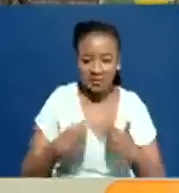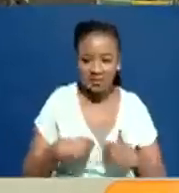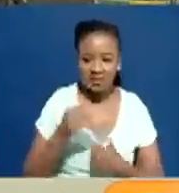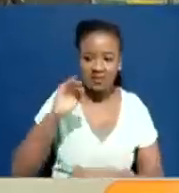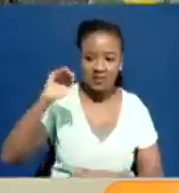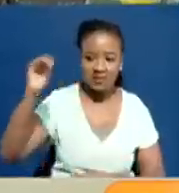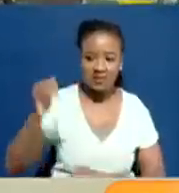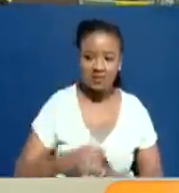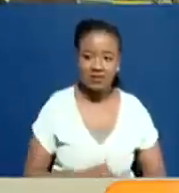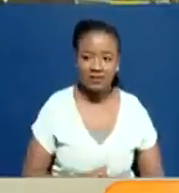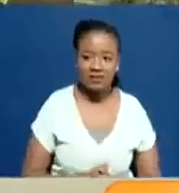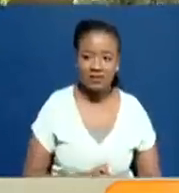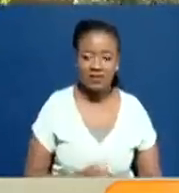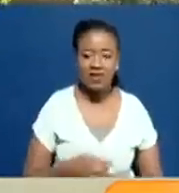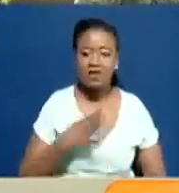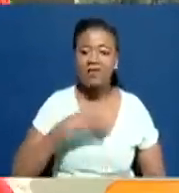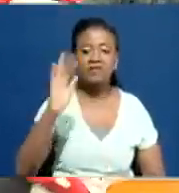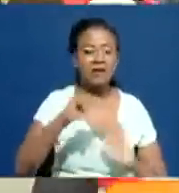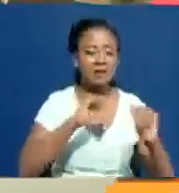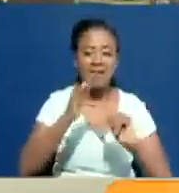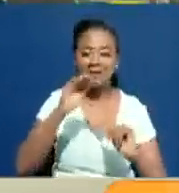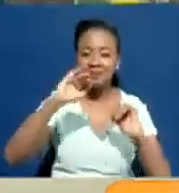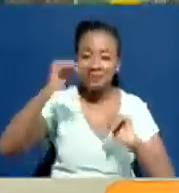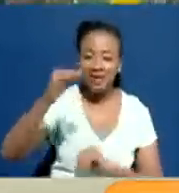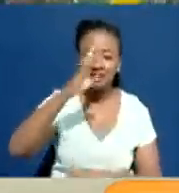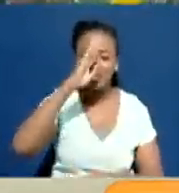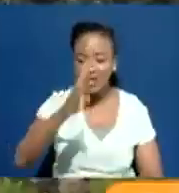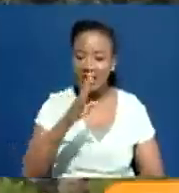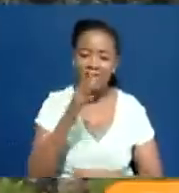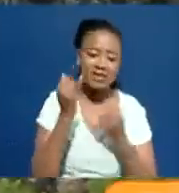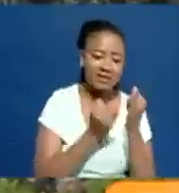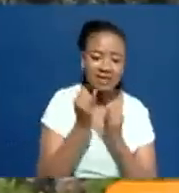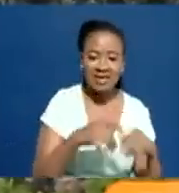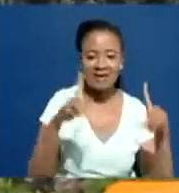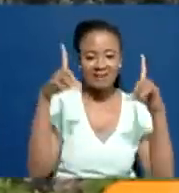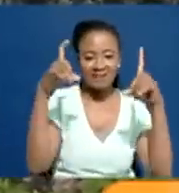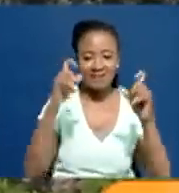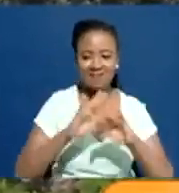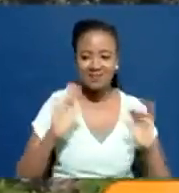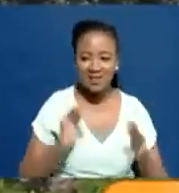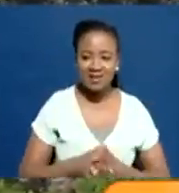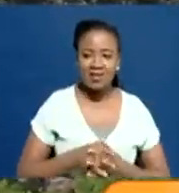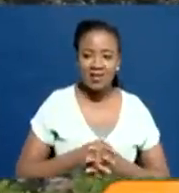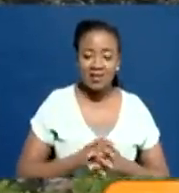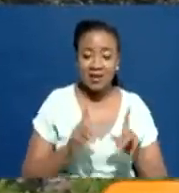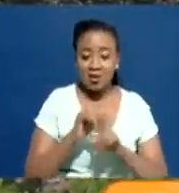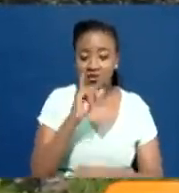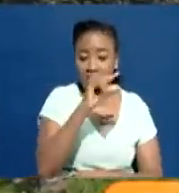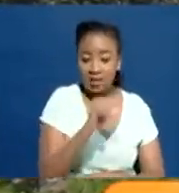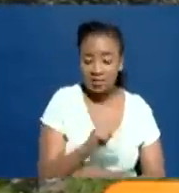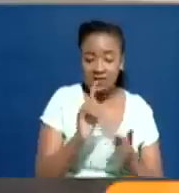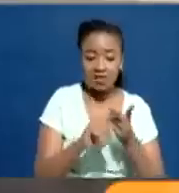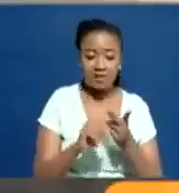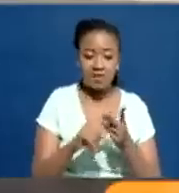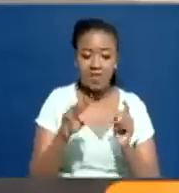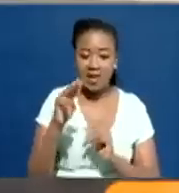city. So, mmekaribishwa town nyinyi wote, Sunday, Saturday, mkuje mpige picha. The fact that a major player like Instagram and, by extension,